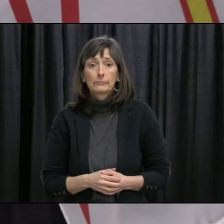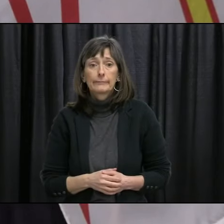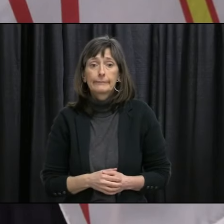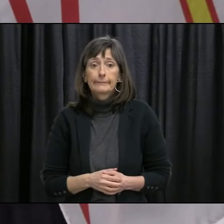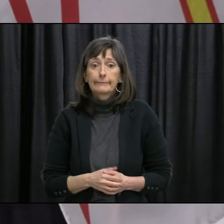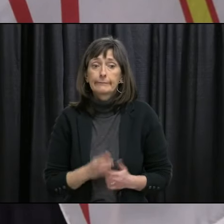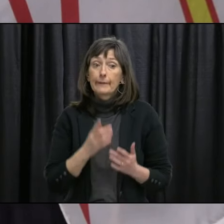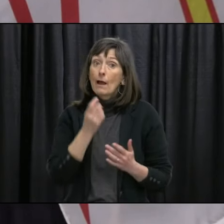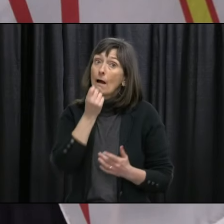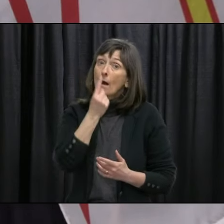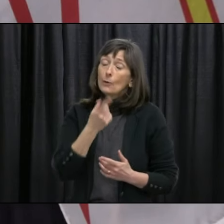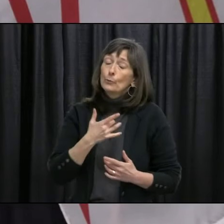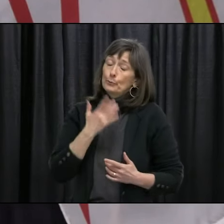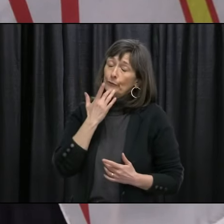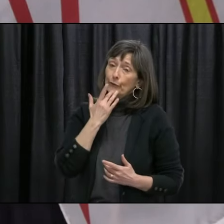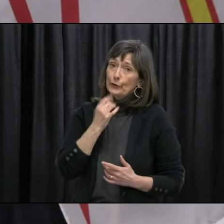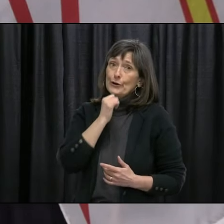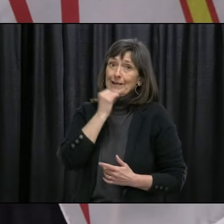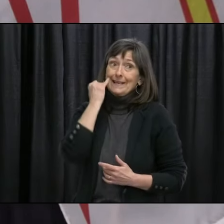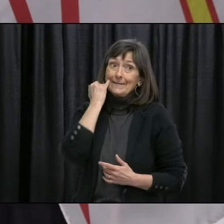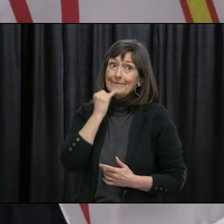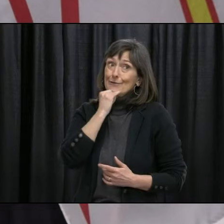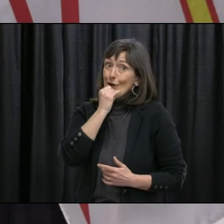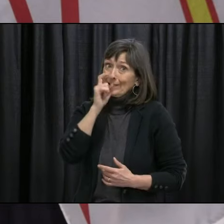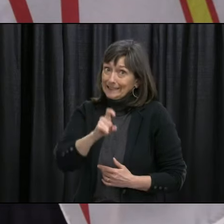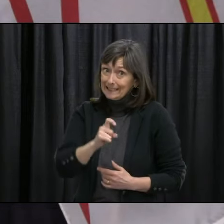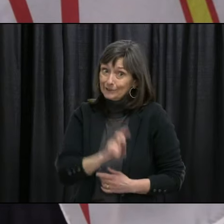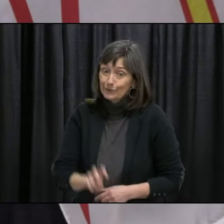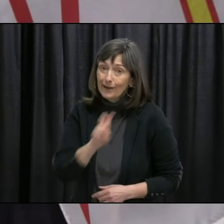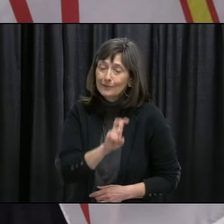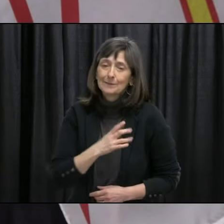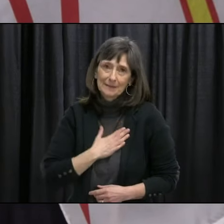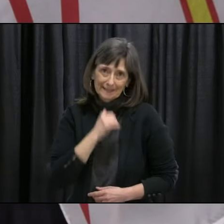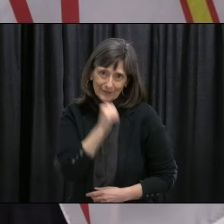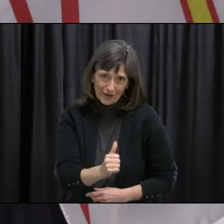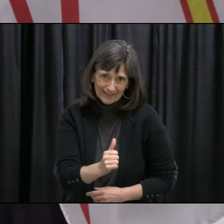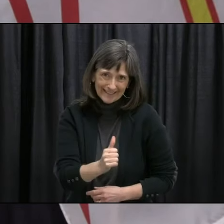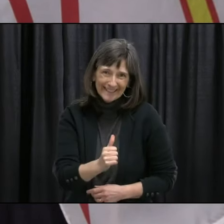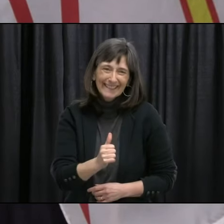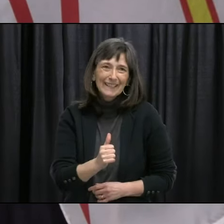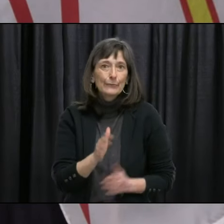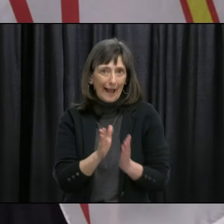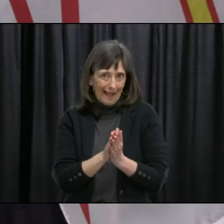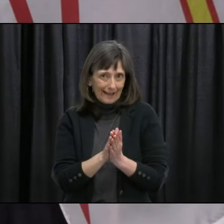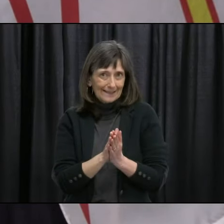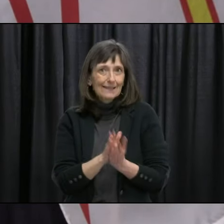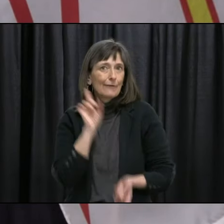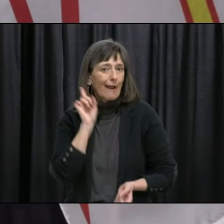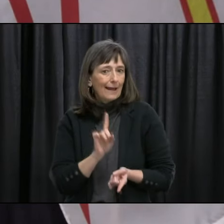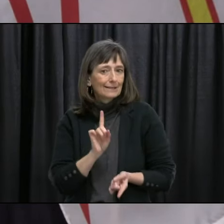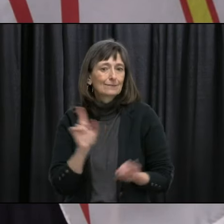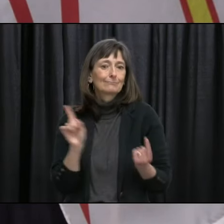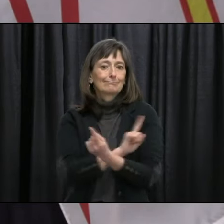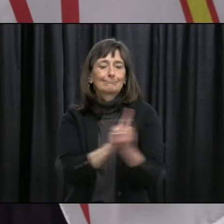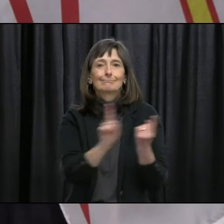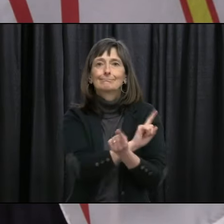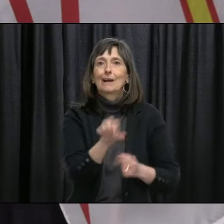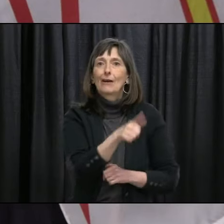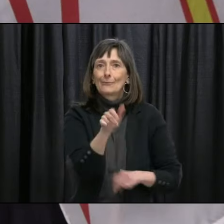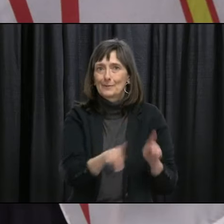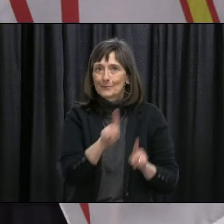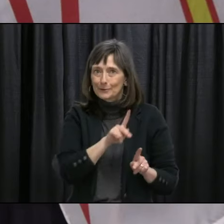avoid non-essential travel because that is a sound public health measure to try to reduce your risk of contact with other